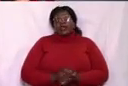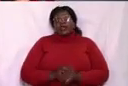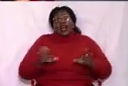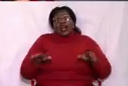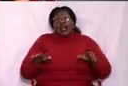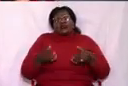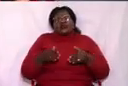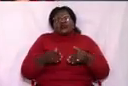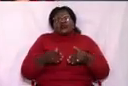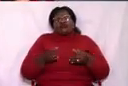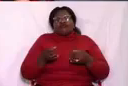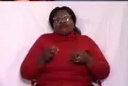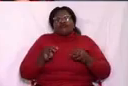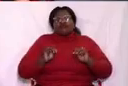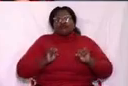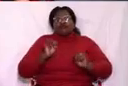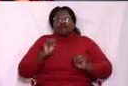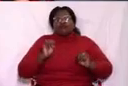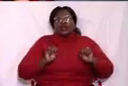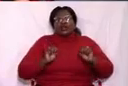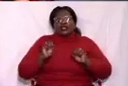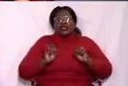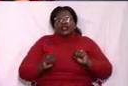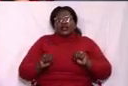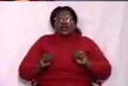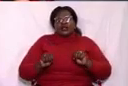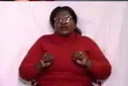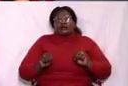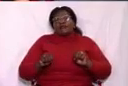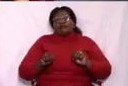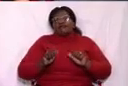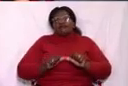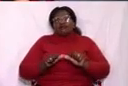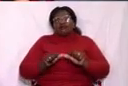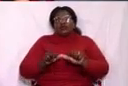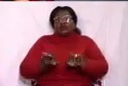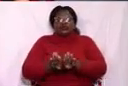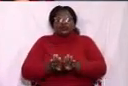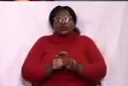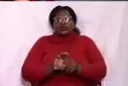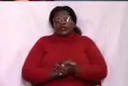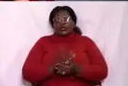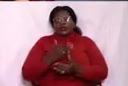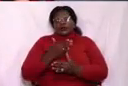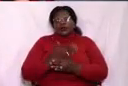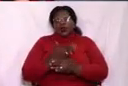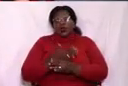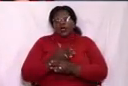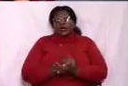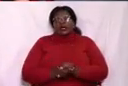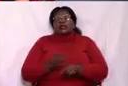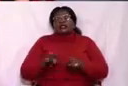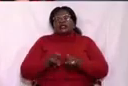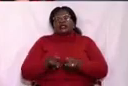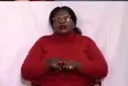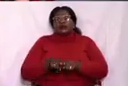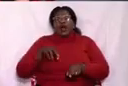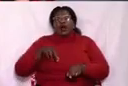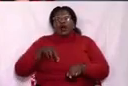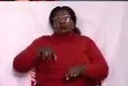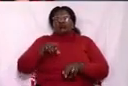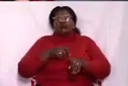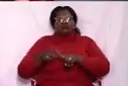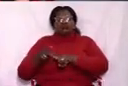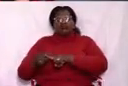and going? So what I do, I walk around malls and see what's happening,